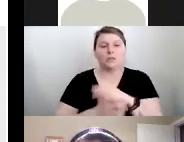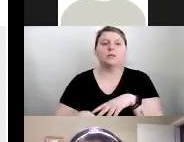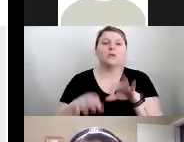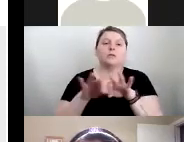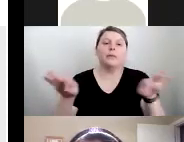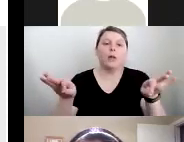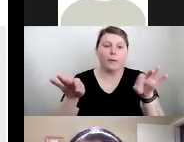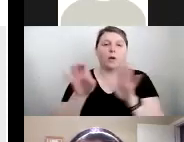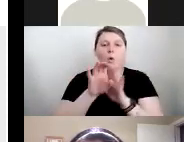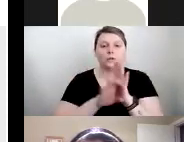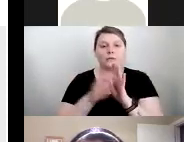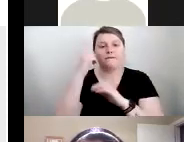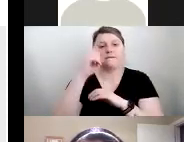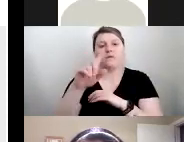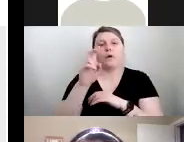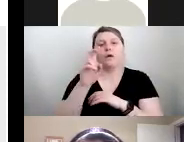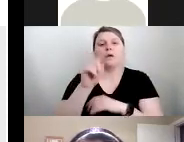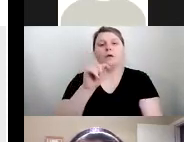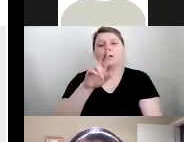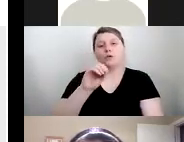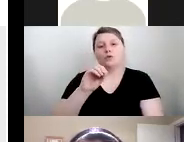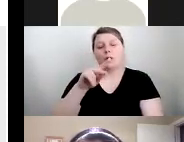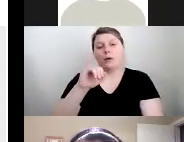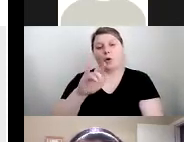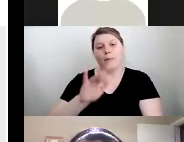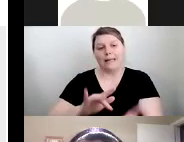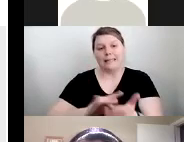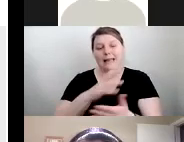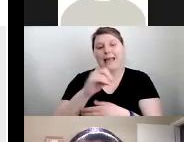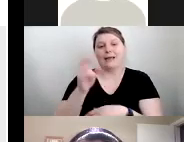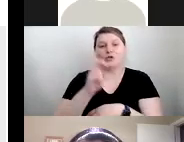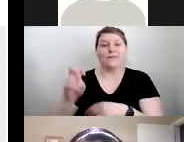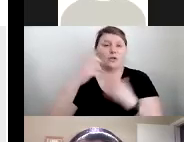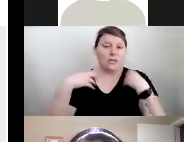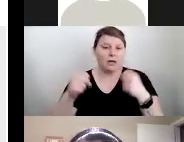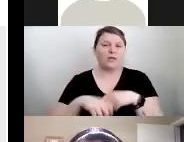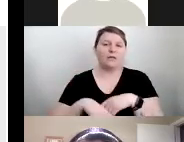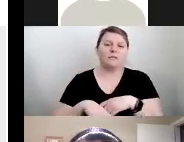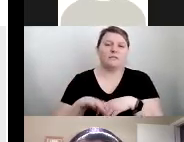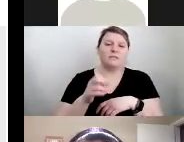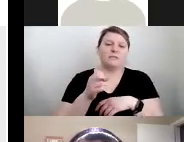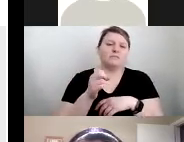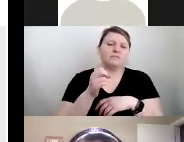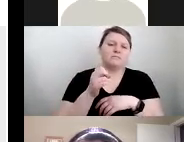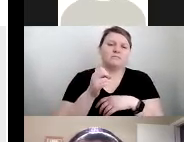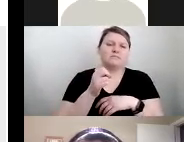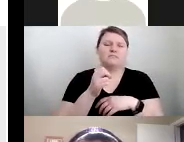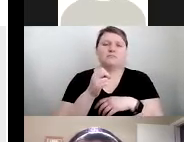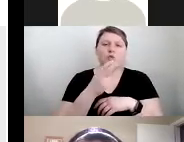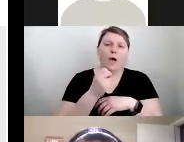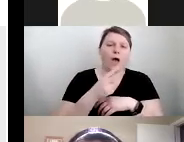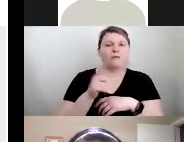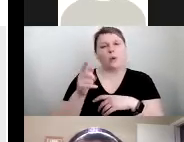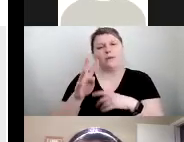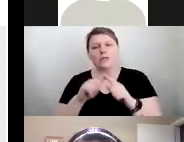in traveler's health or tropical medicine. And so there's a dozen or 2 dozen different opportunities. Some